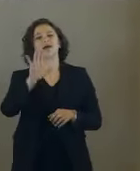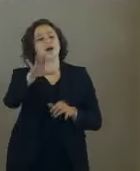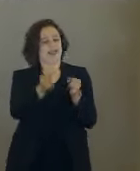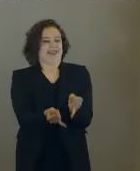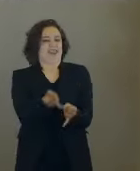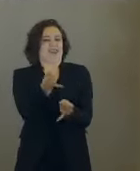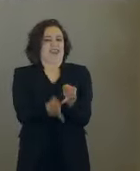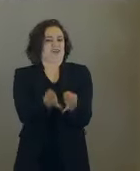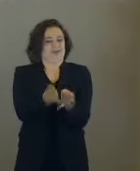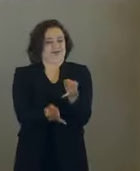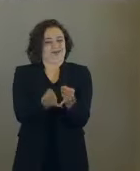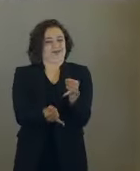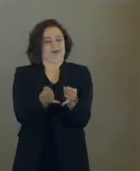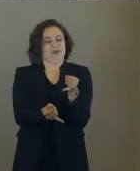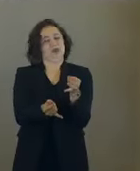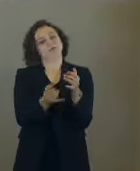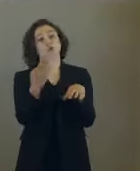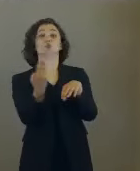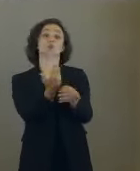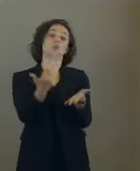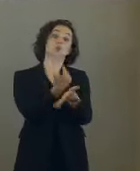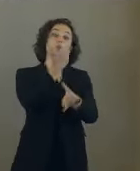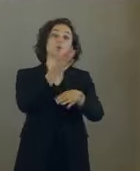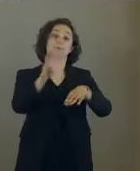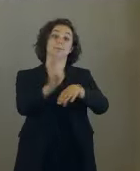item under new business,